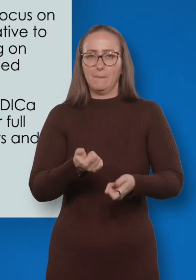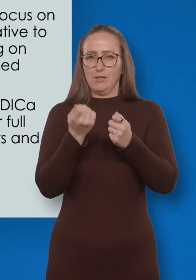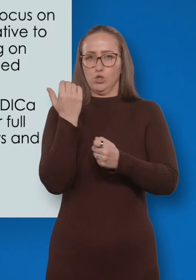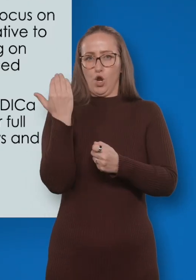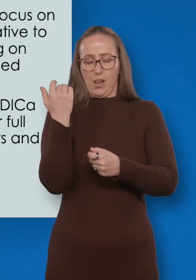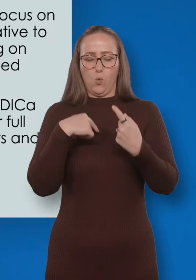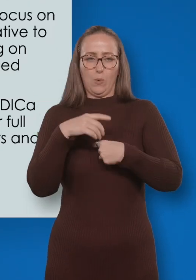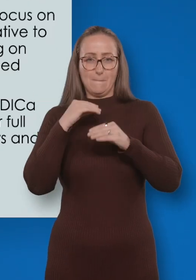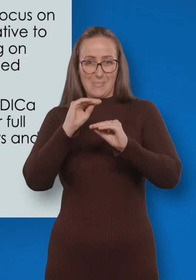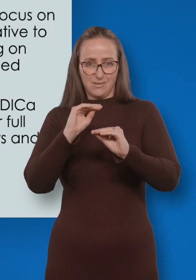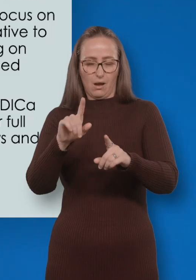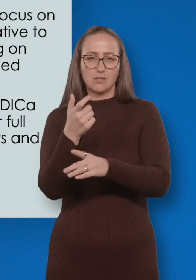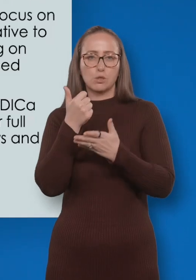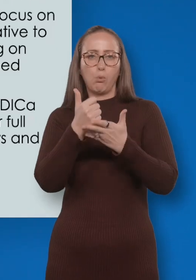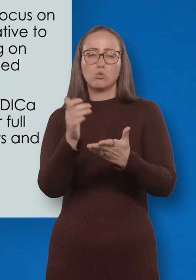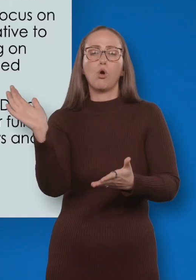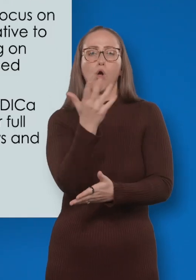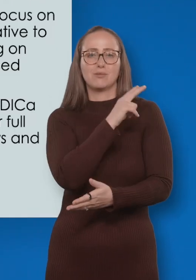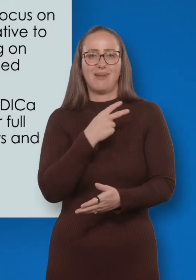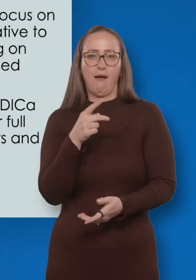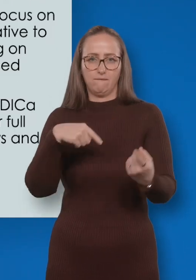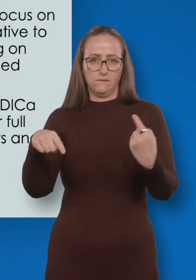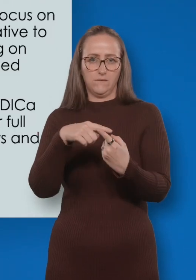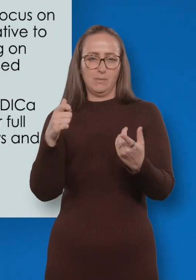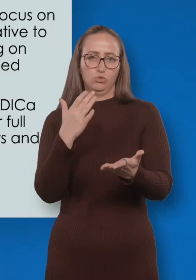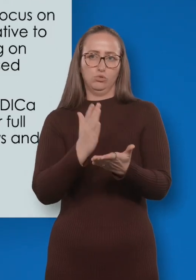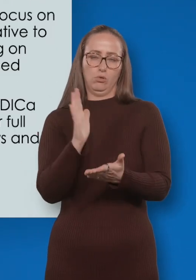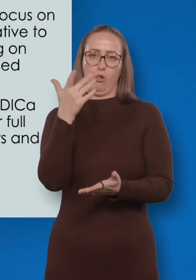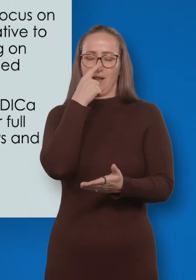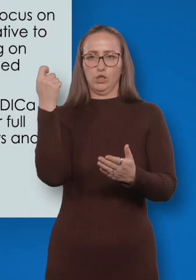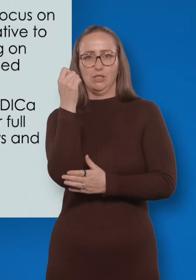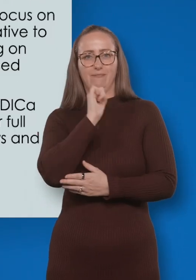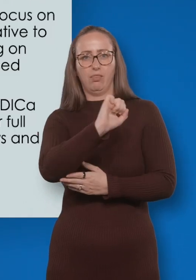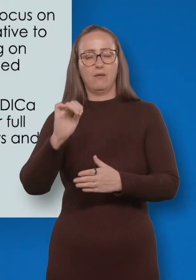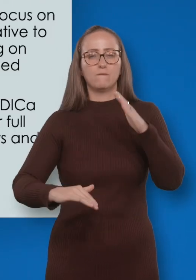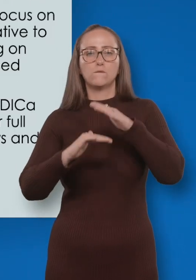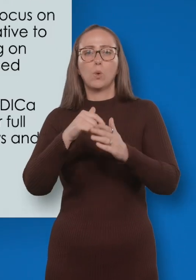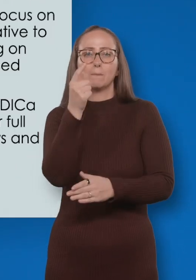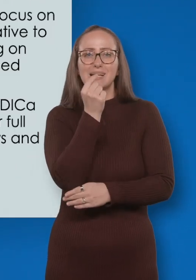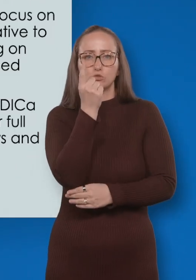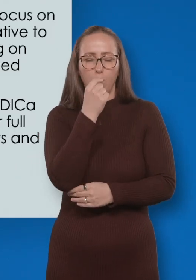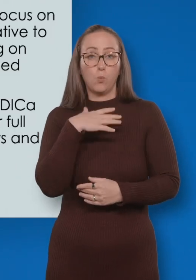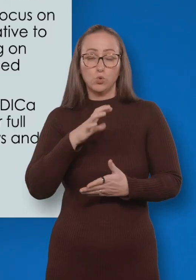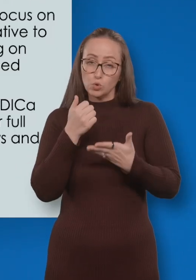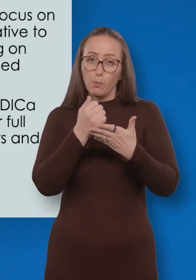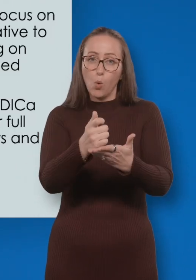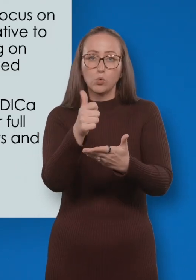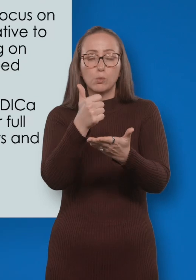offer mentoring and support for all staff so that everybody can achieve their full potential, and we want to support people